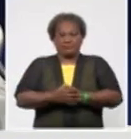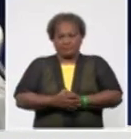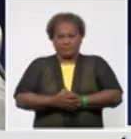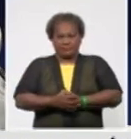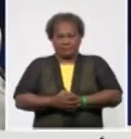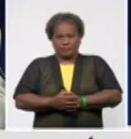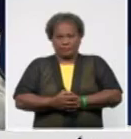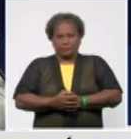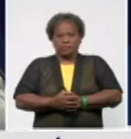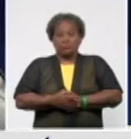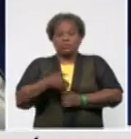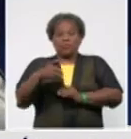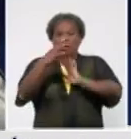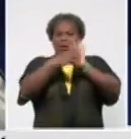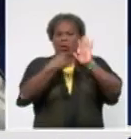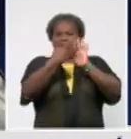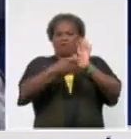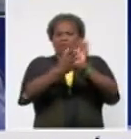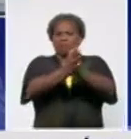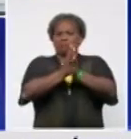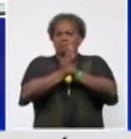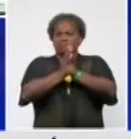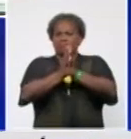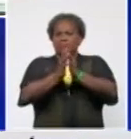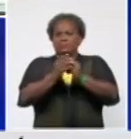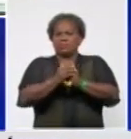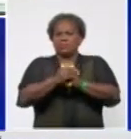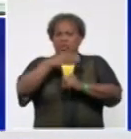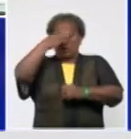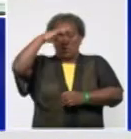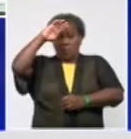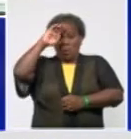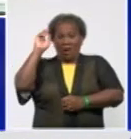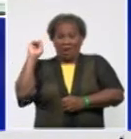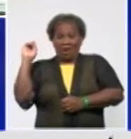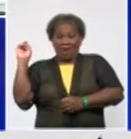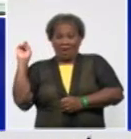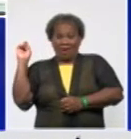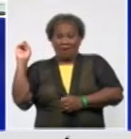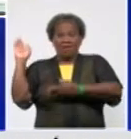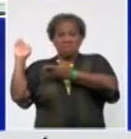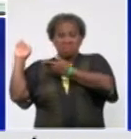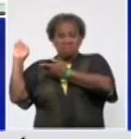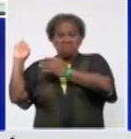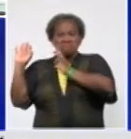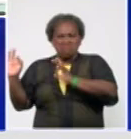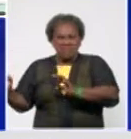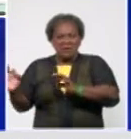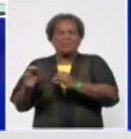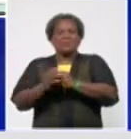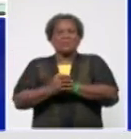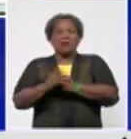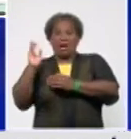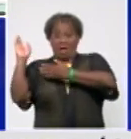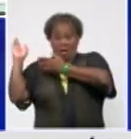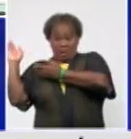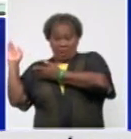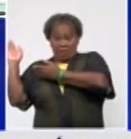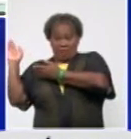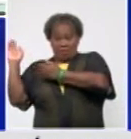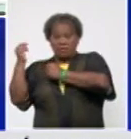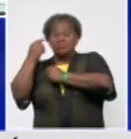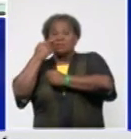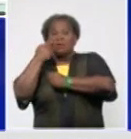Finally, I will bring to you a chart created by Dr. Millán that reflects the amount of cases in Cuba since the start of the